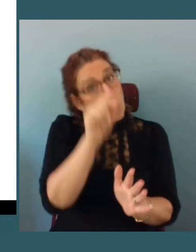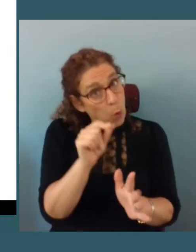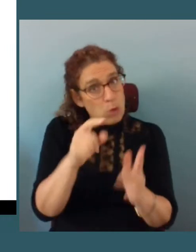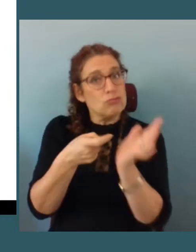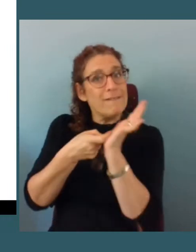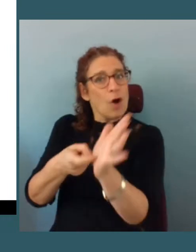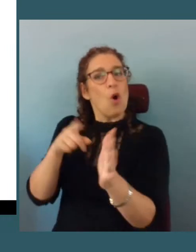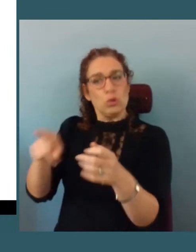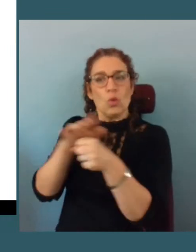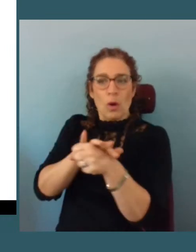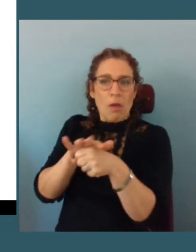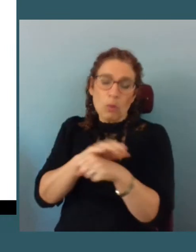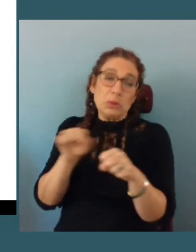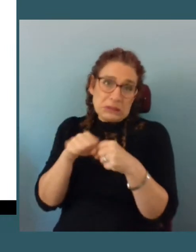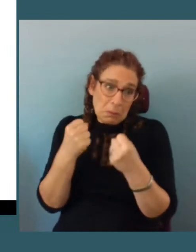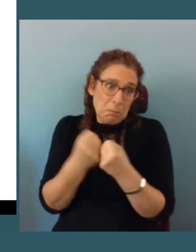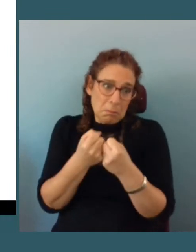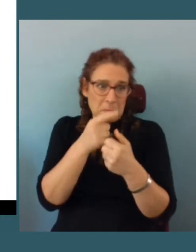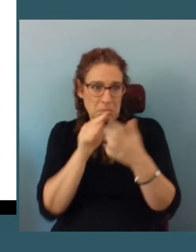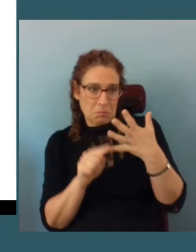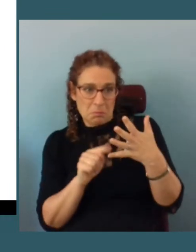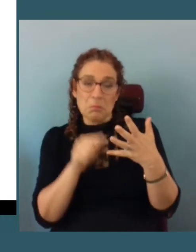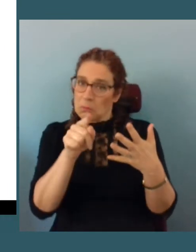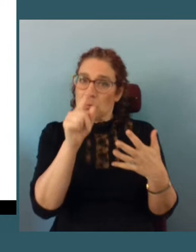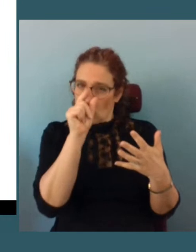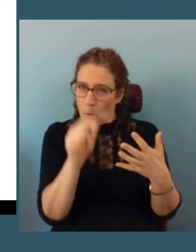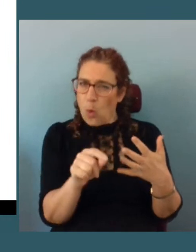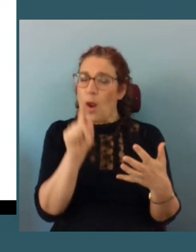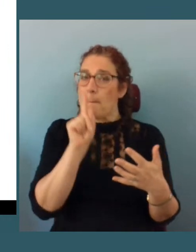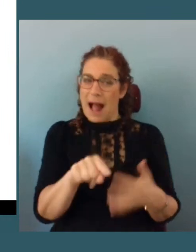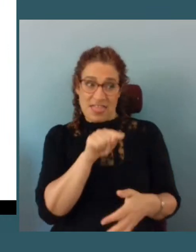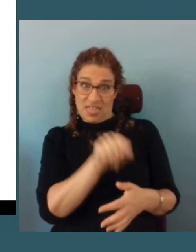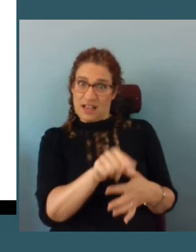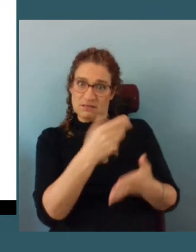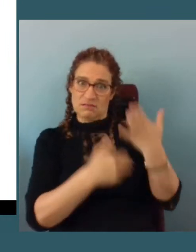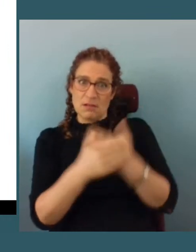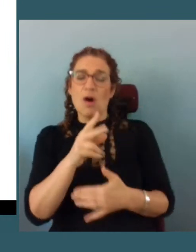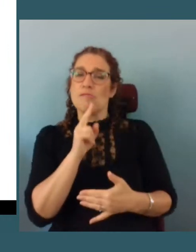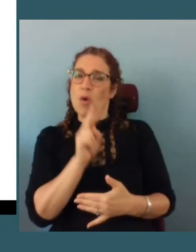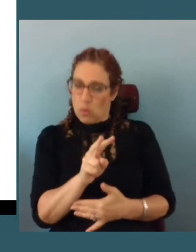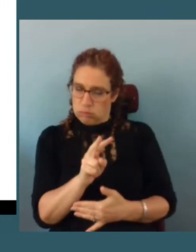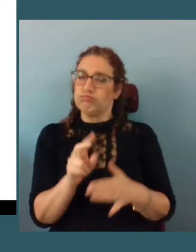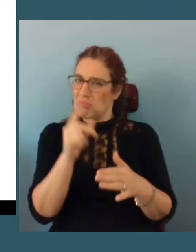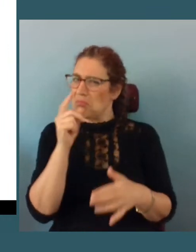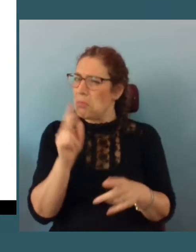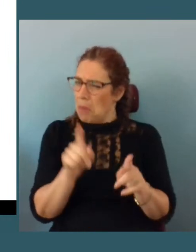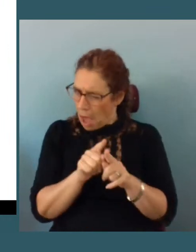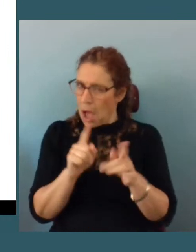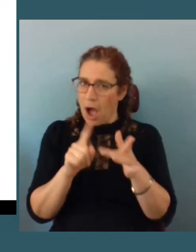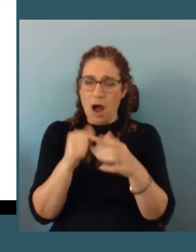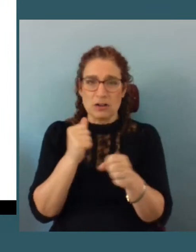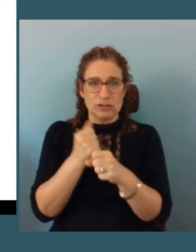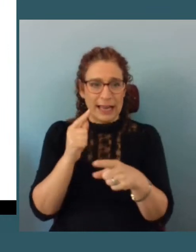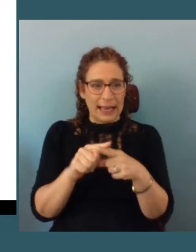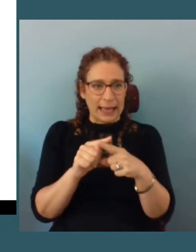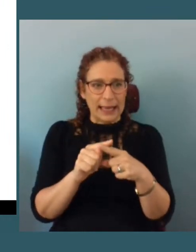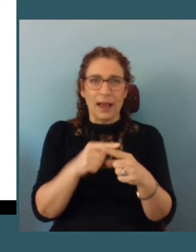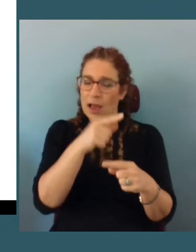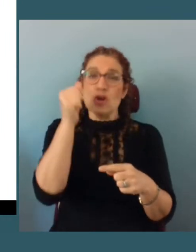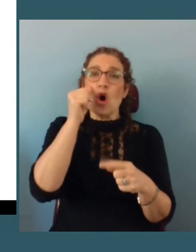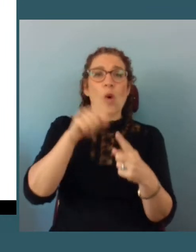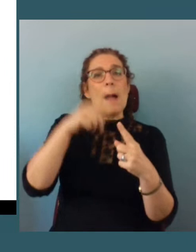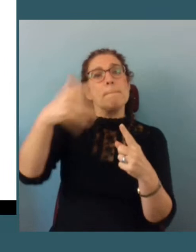actually it's a history suggestive of IgE-mediated allergy, and although there's reproducibility, the likelihood increases as